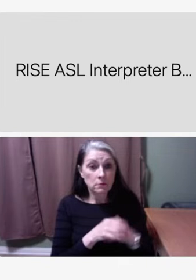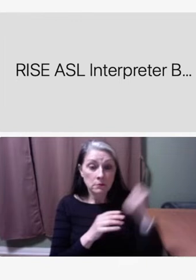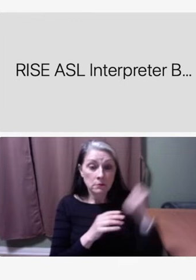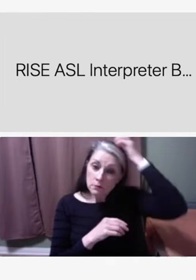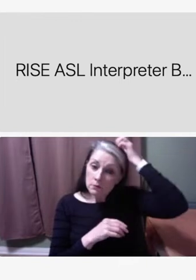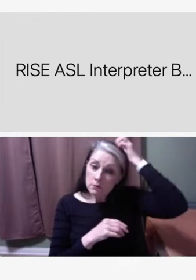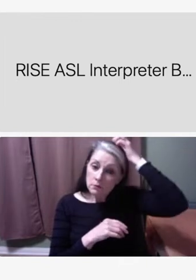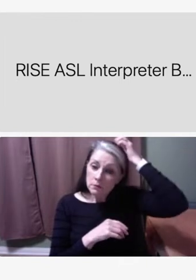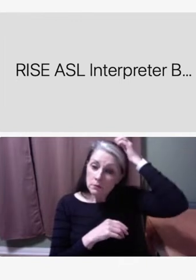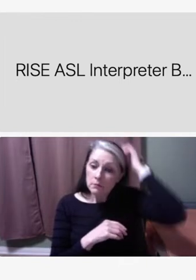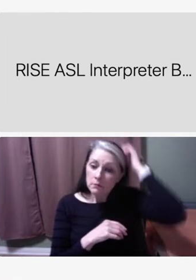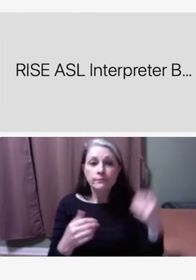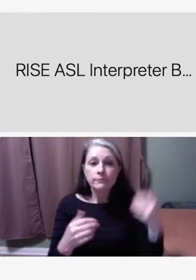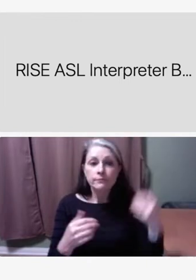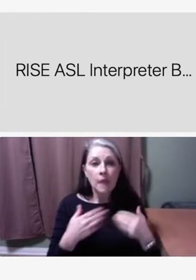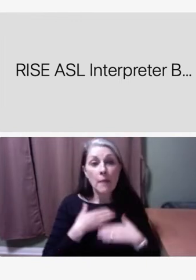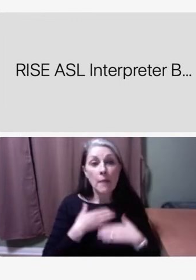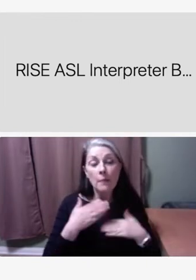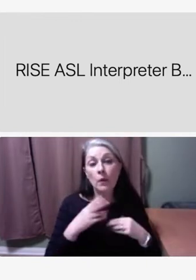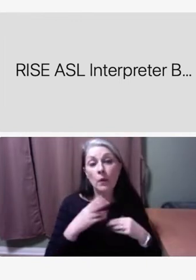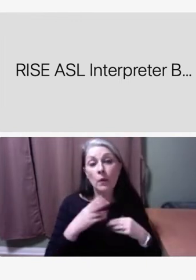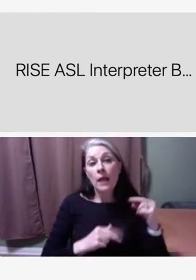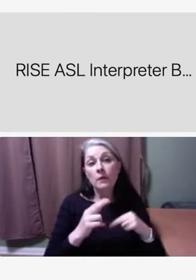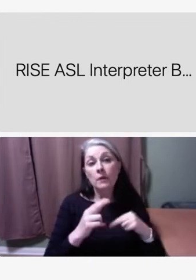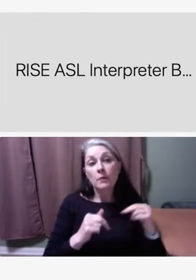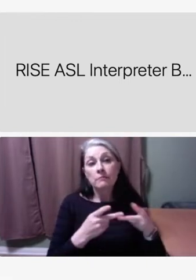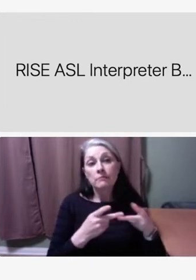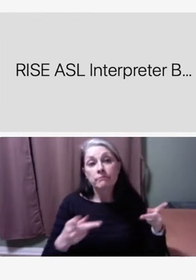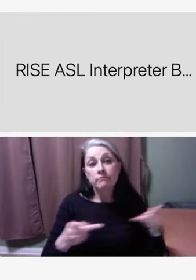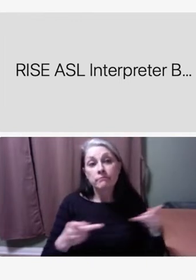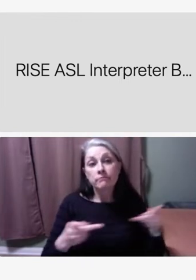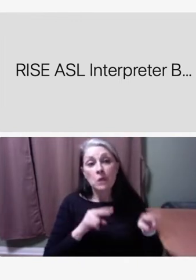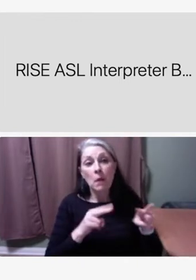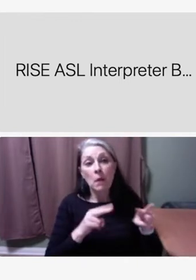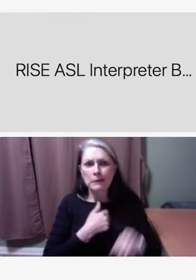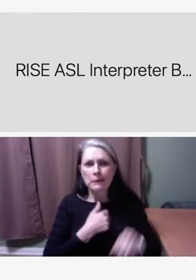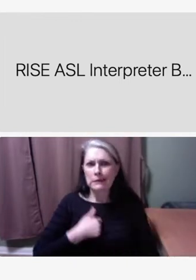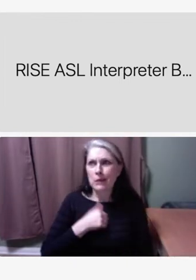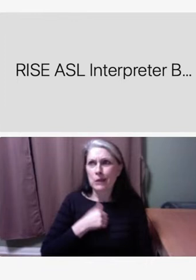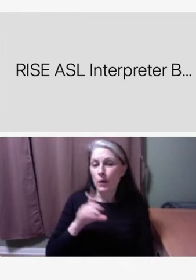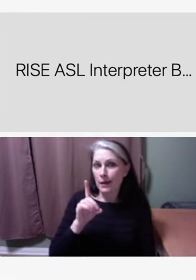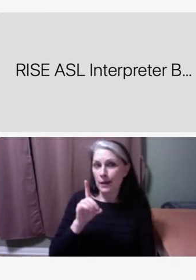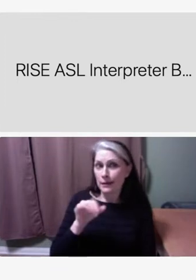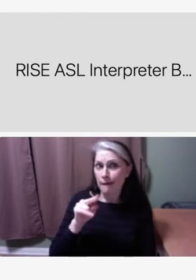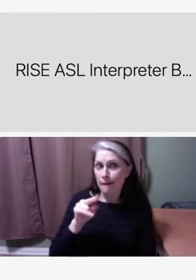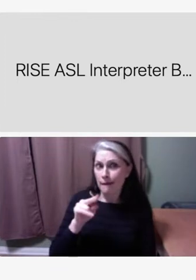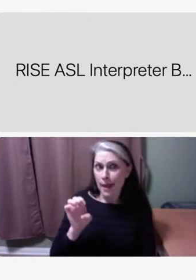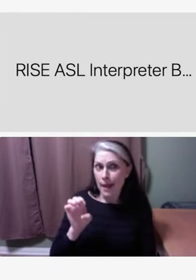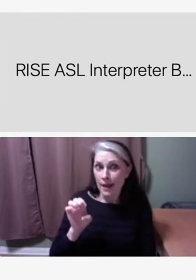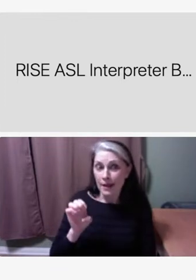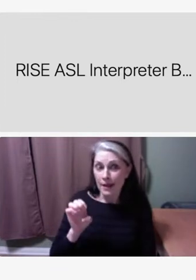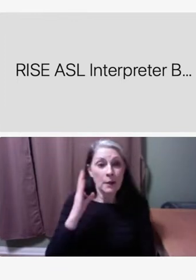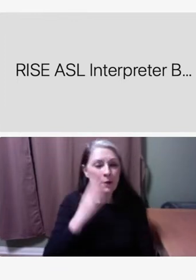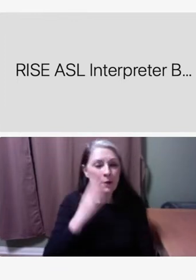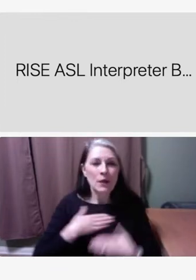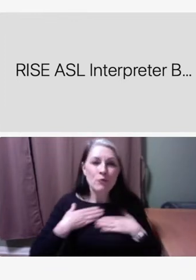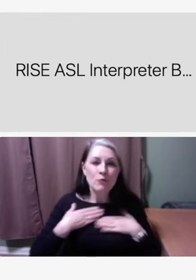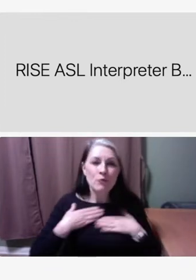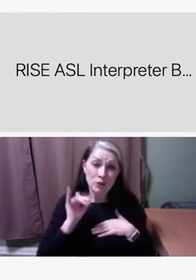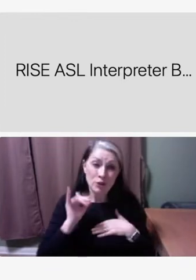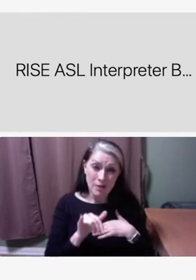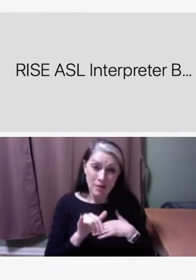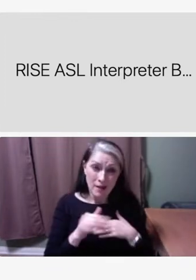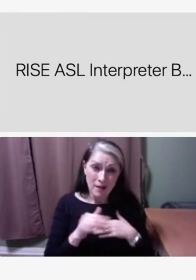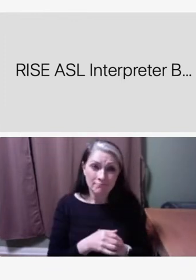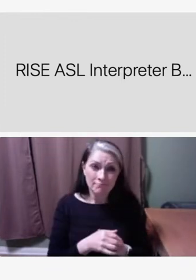that can help us with that. Sorry, Diane. But you know, so we appreciate that. So, but I didn't tell her that